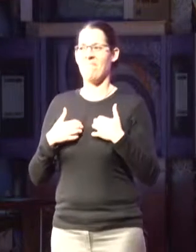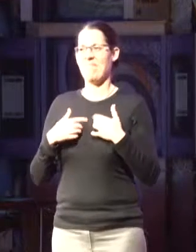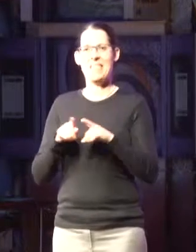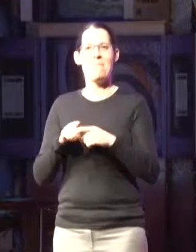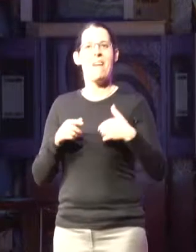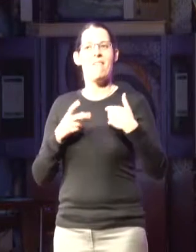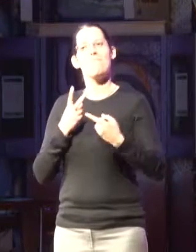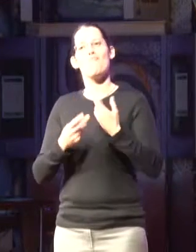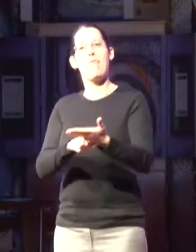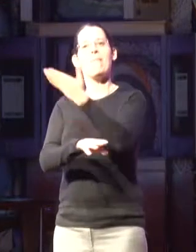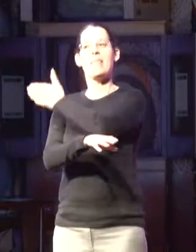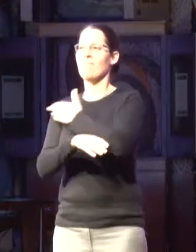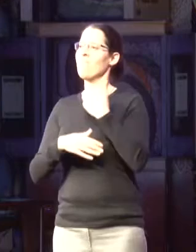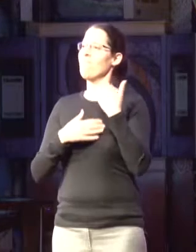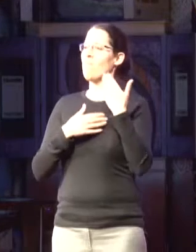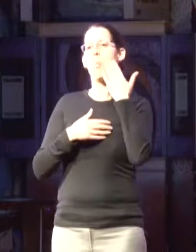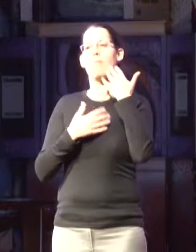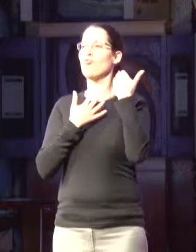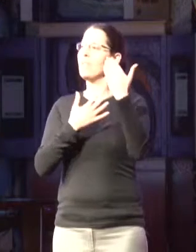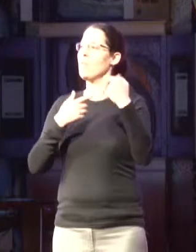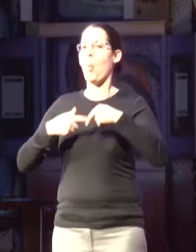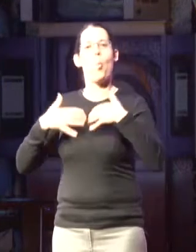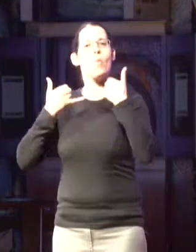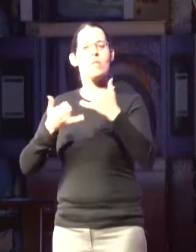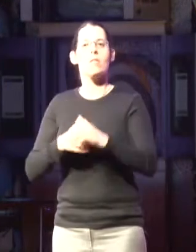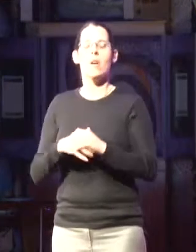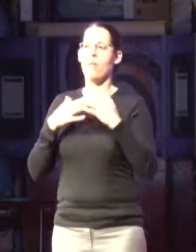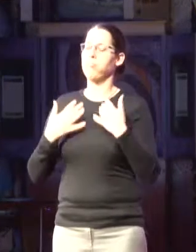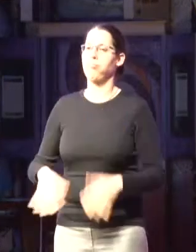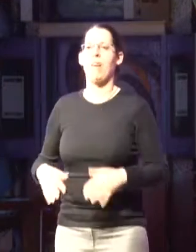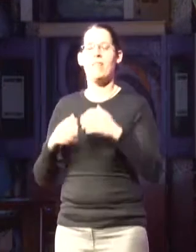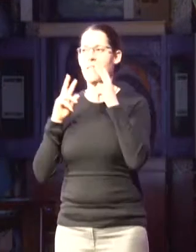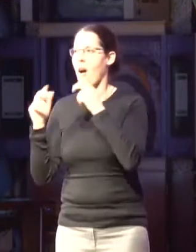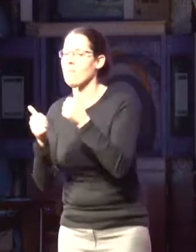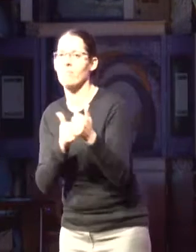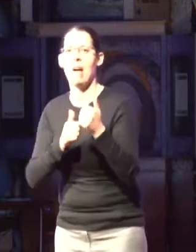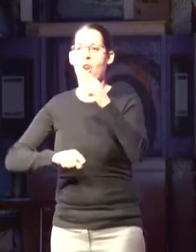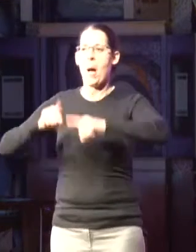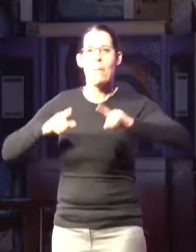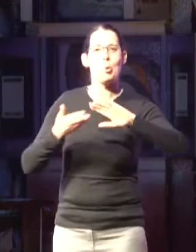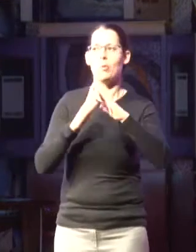awards, to see such a great and dynamic community turn up in force.